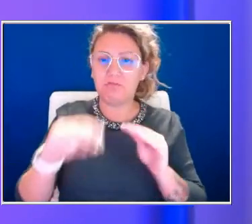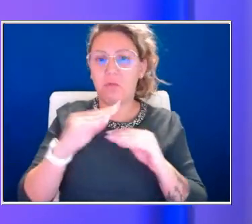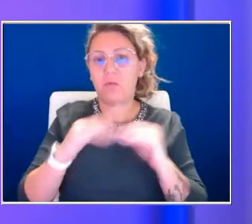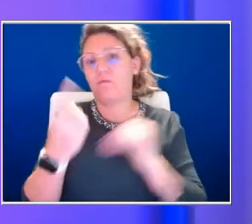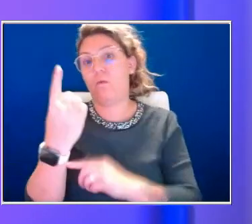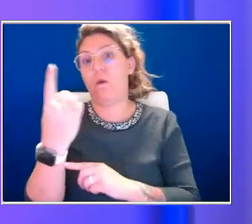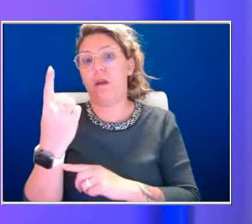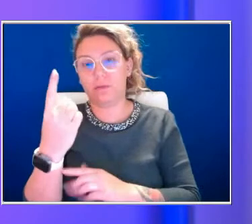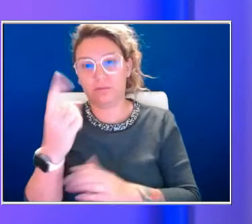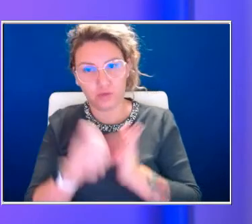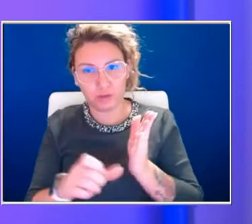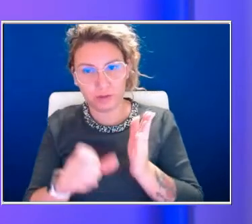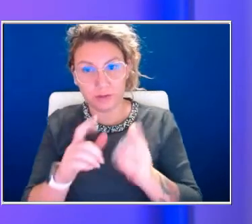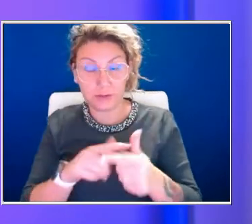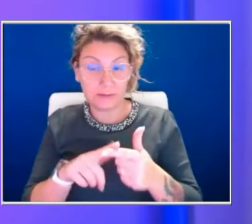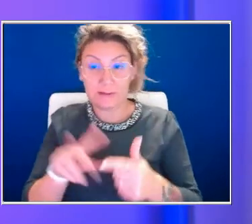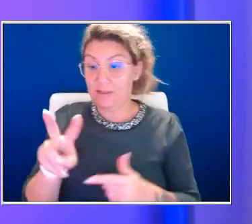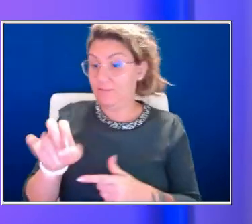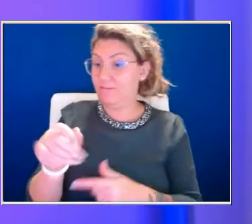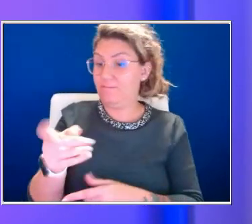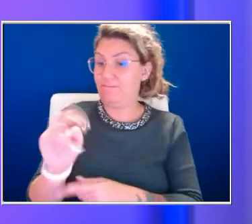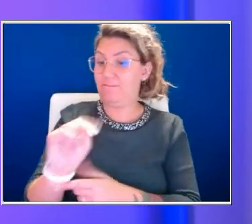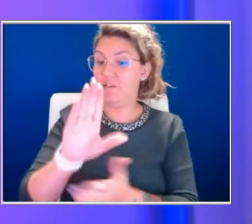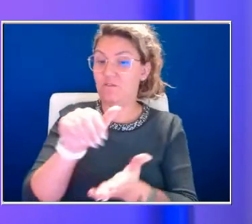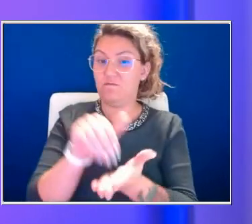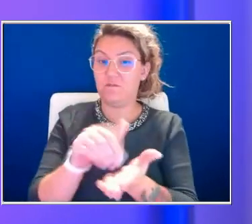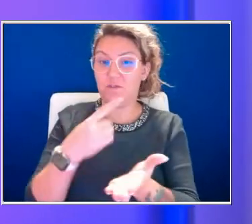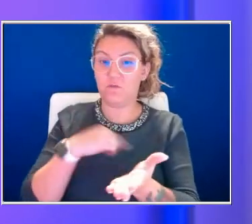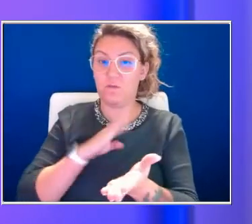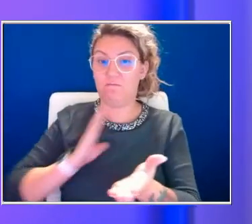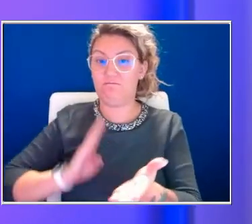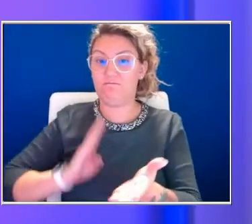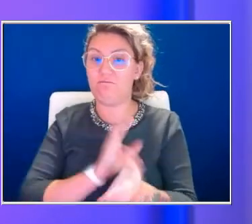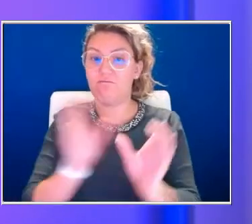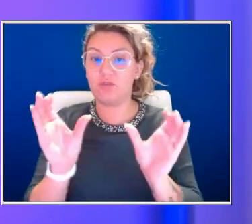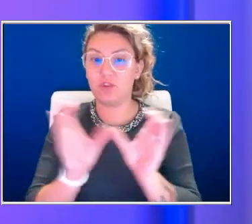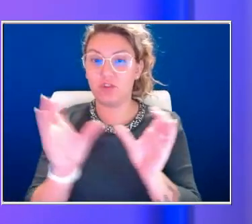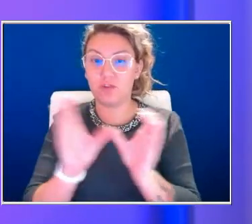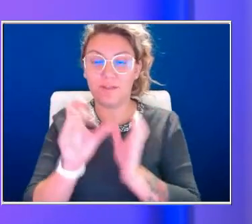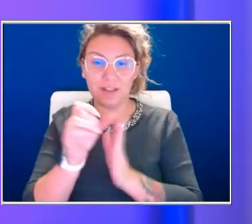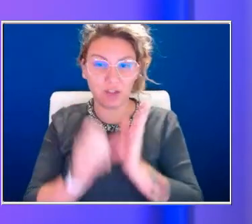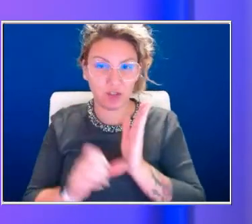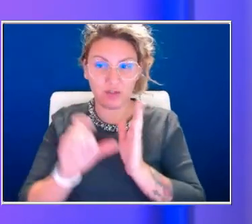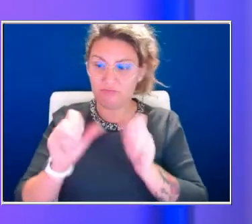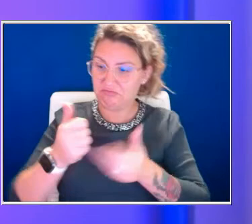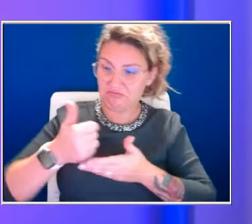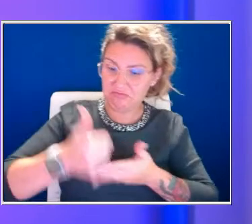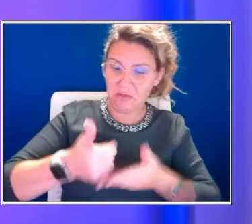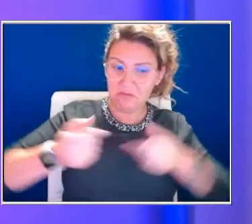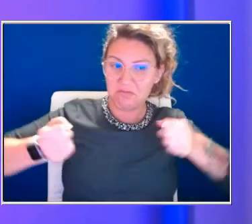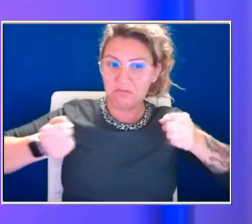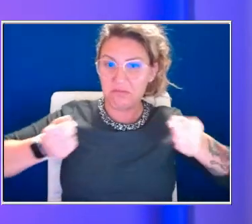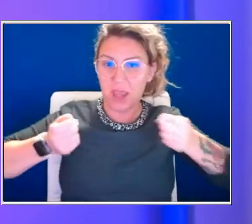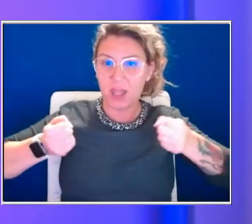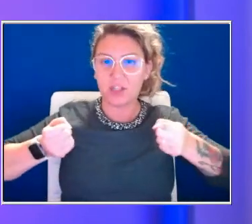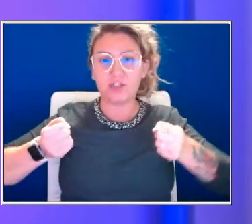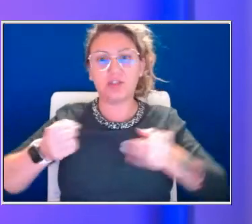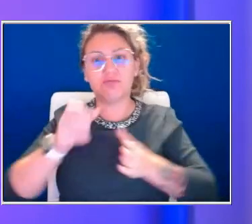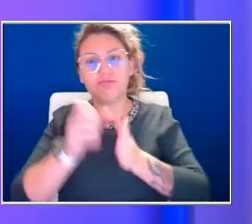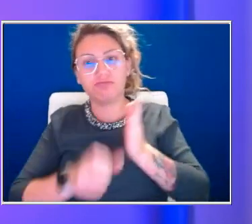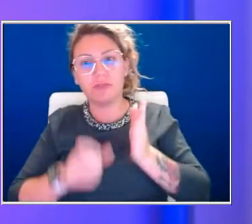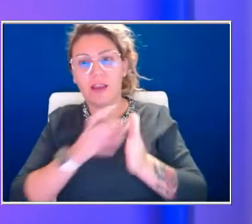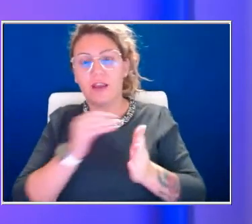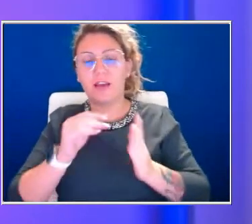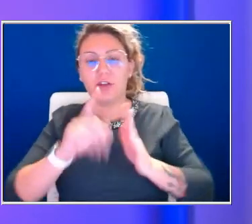Vein Center we have board-certified vascular surgeons that can help manage those procedures, as well as interventional cardiologists